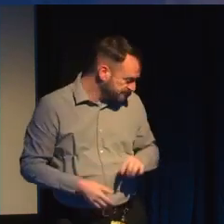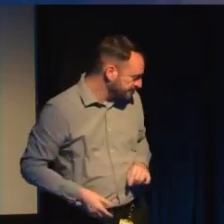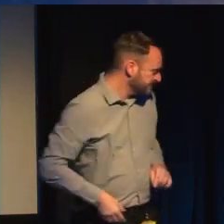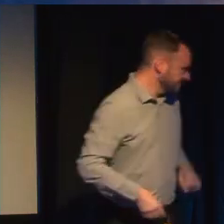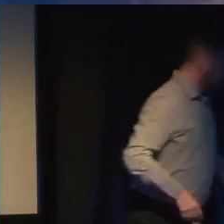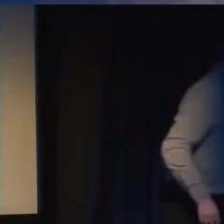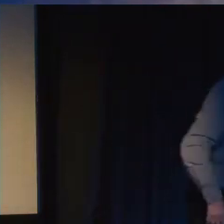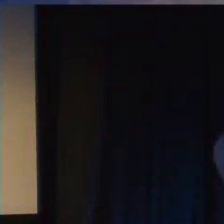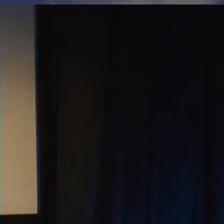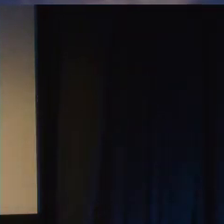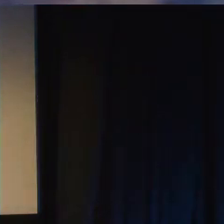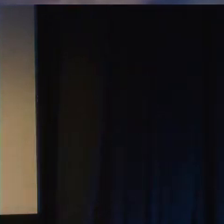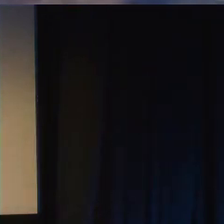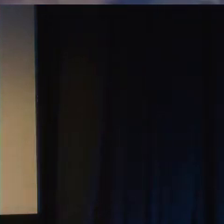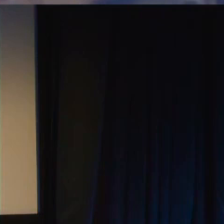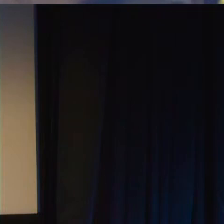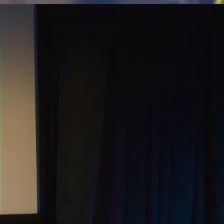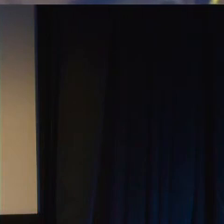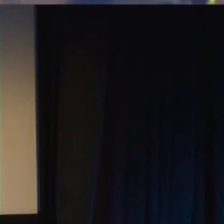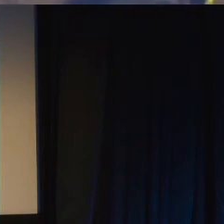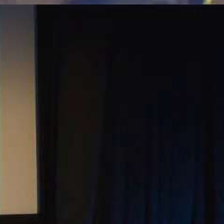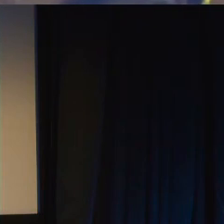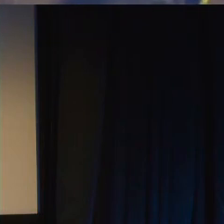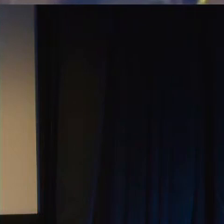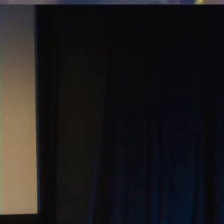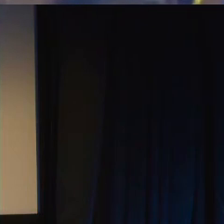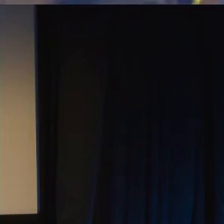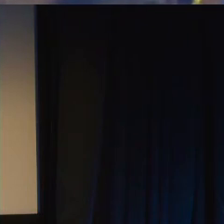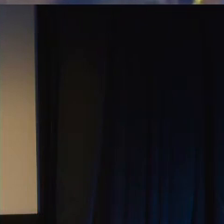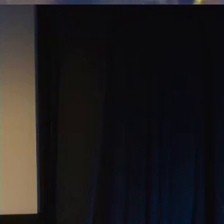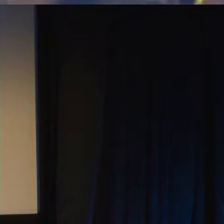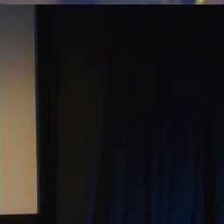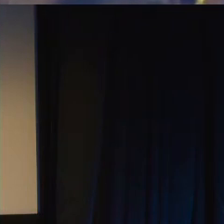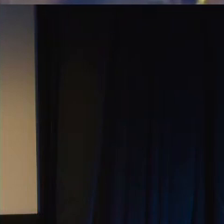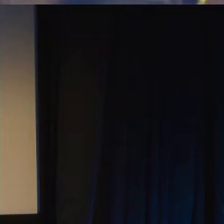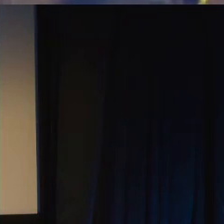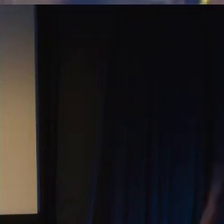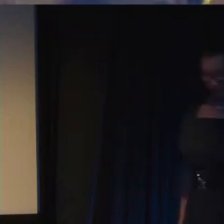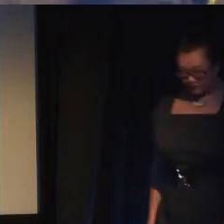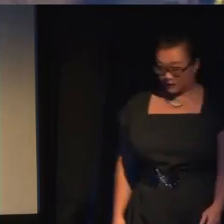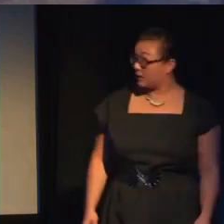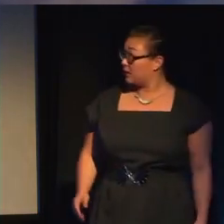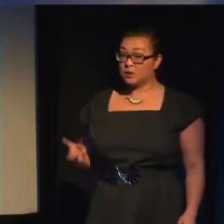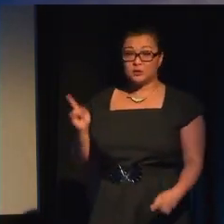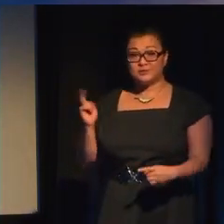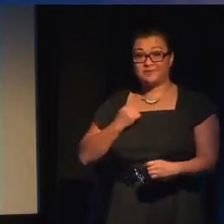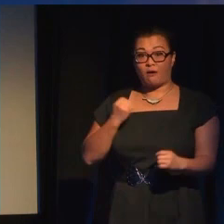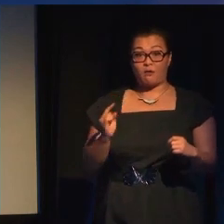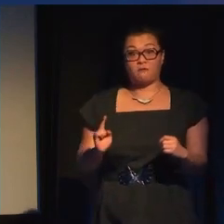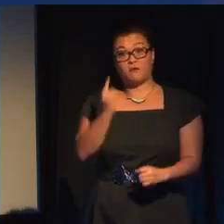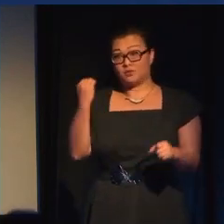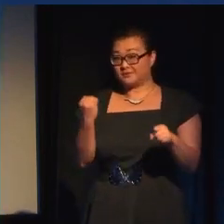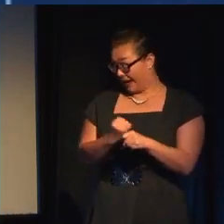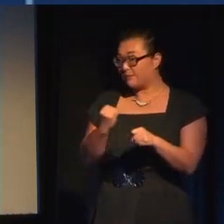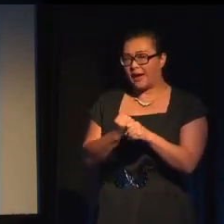very first game, Lure of the Temptress, 1992. And it introduced the idea of virtual theatre. And the virtual